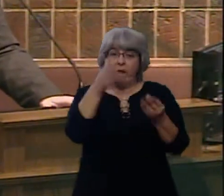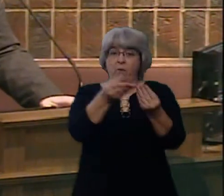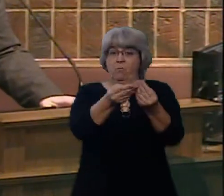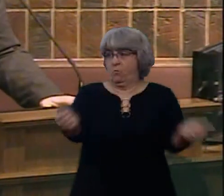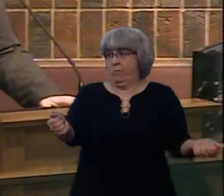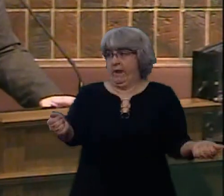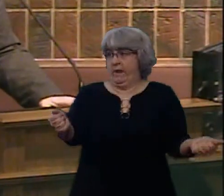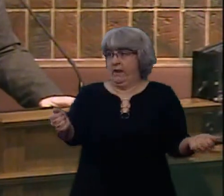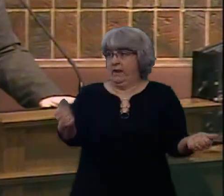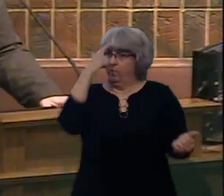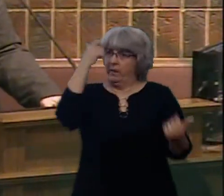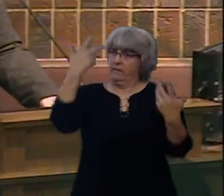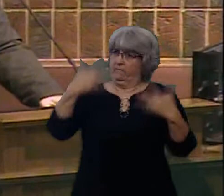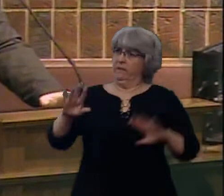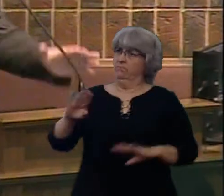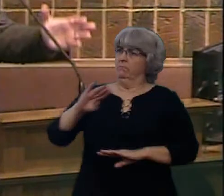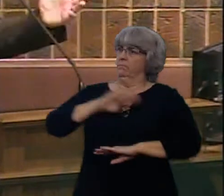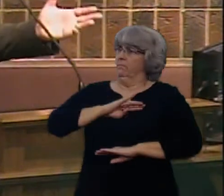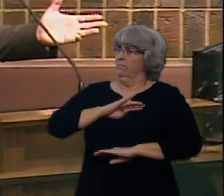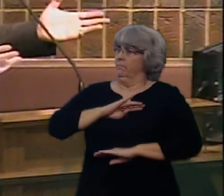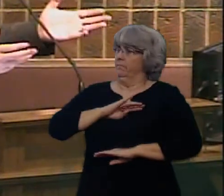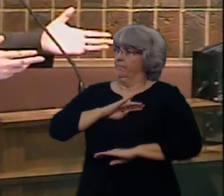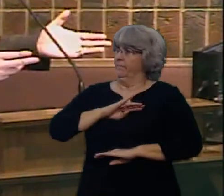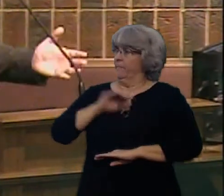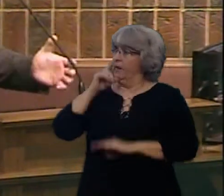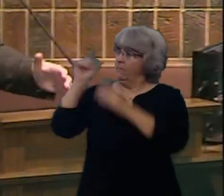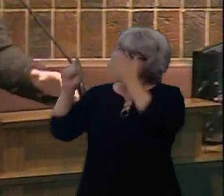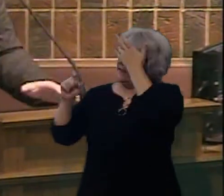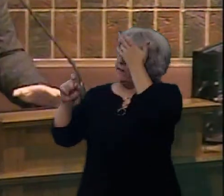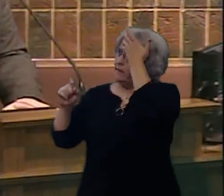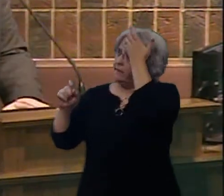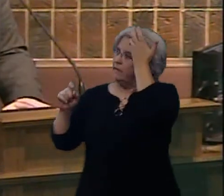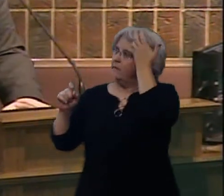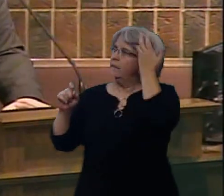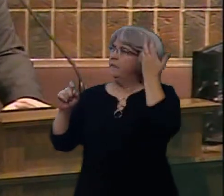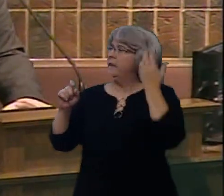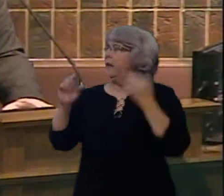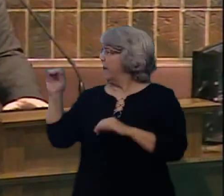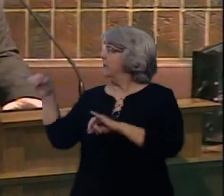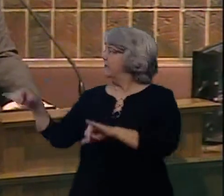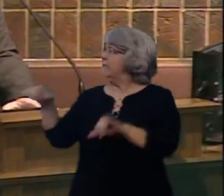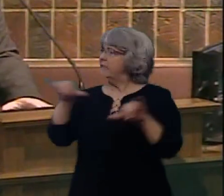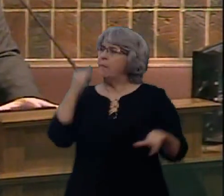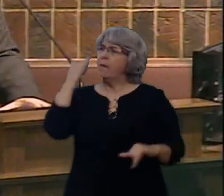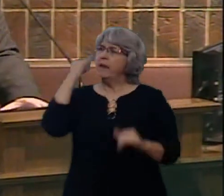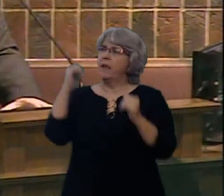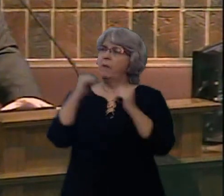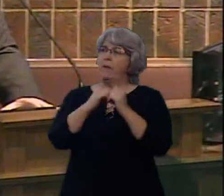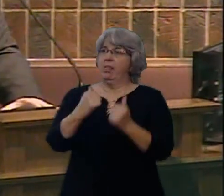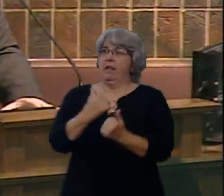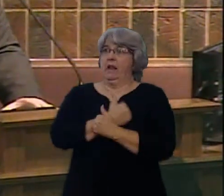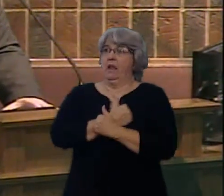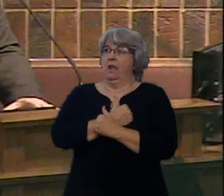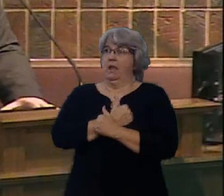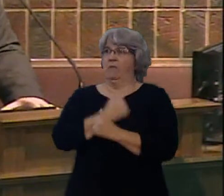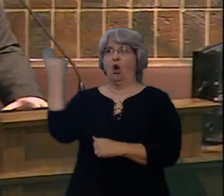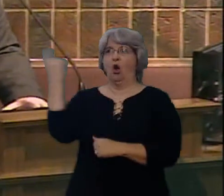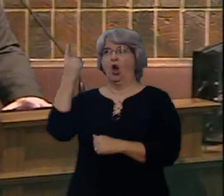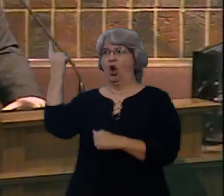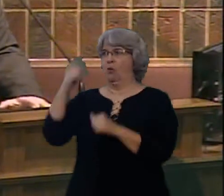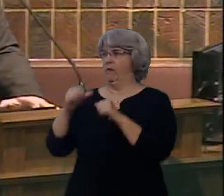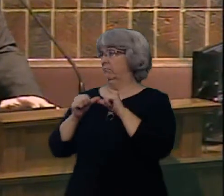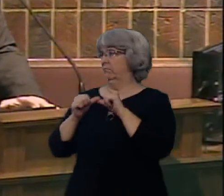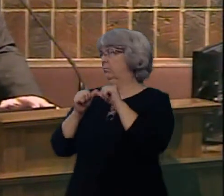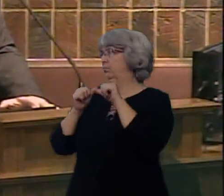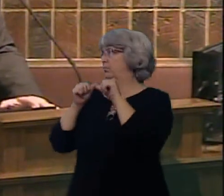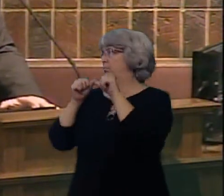be fulfilled. He's using this to talk about love in a similar manner, that love will always exist, even